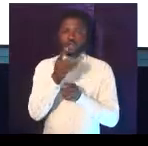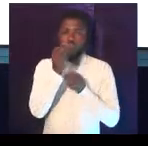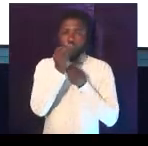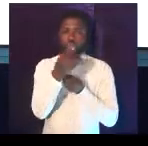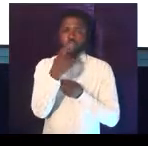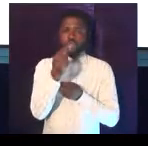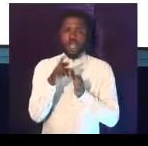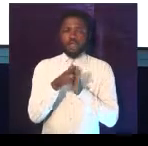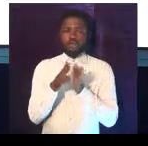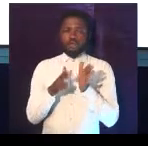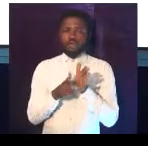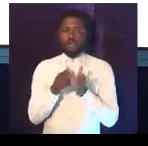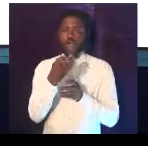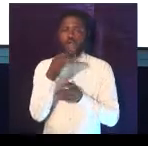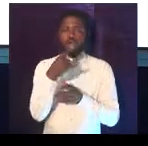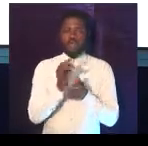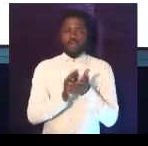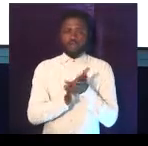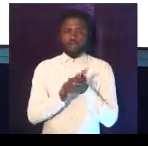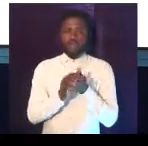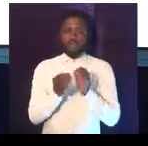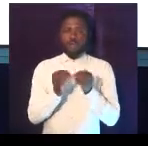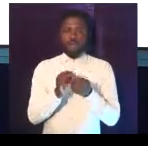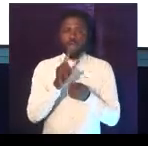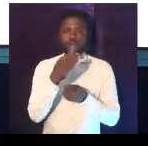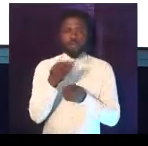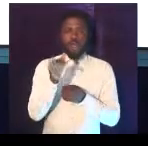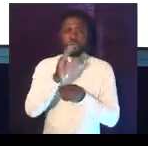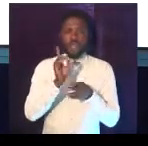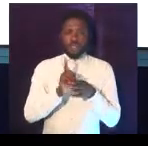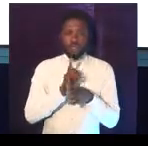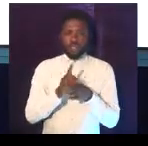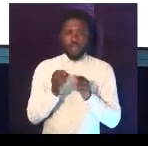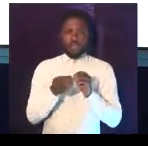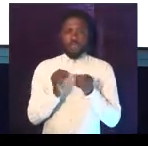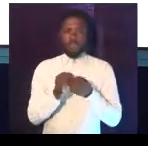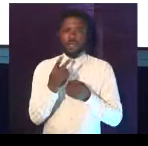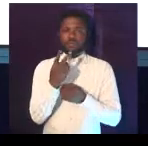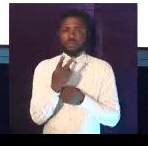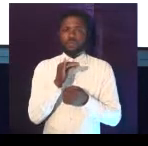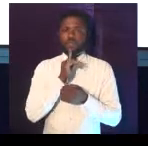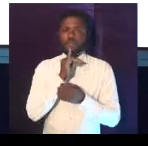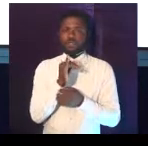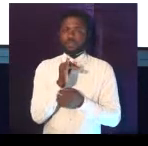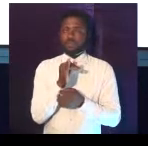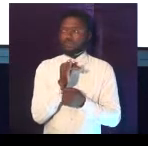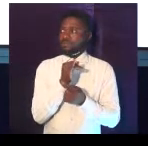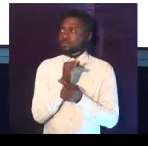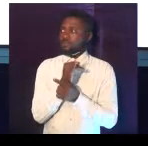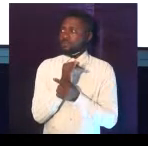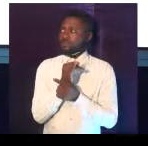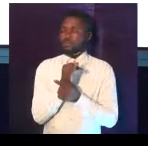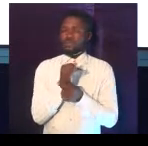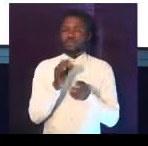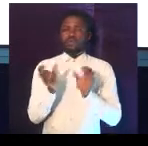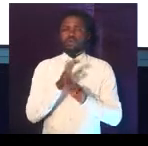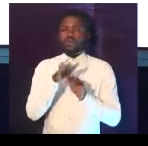not do that. You obey the rules of the school. That's one of your duties. The next one